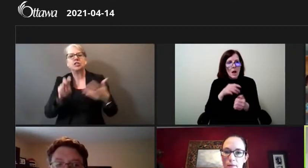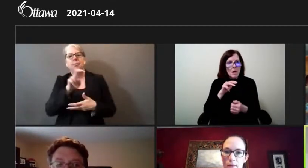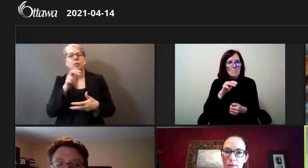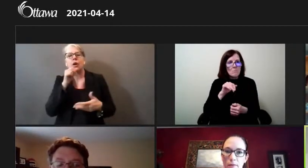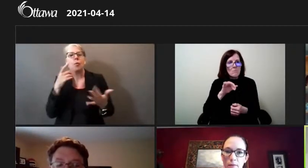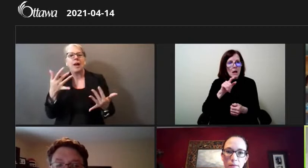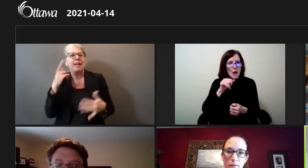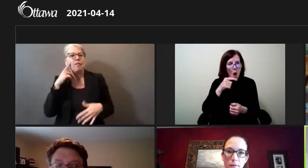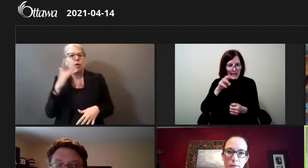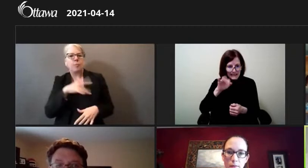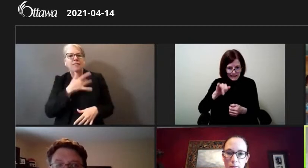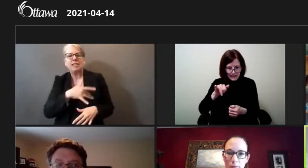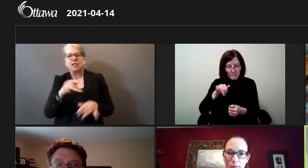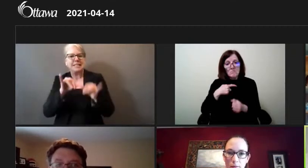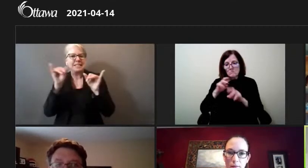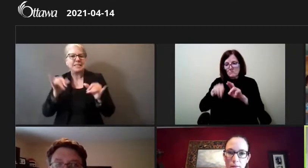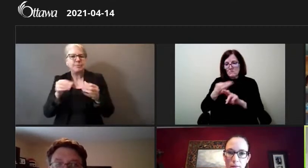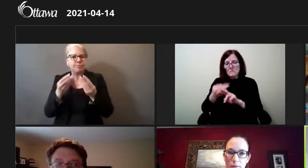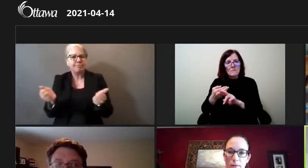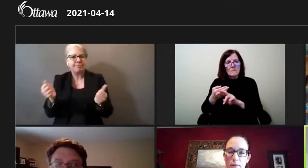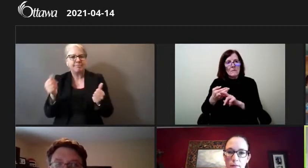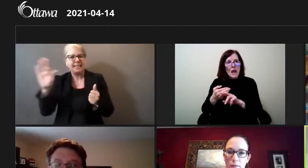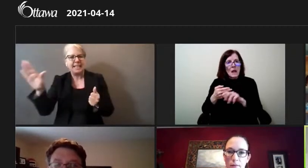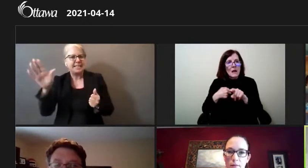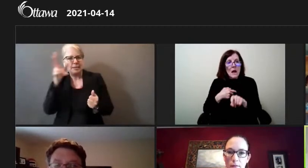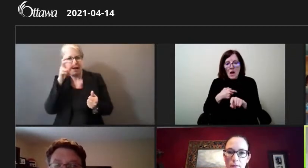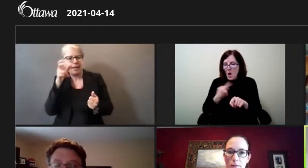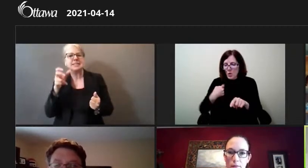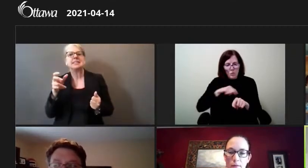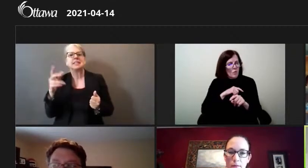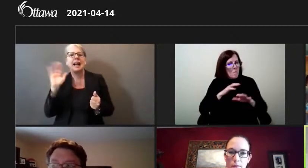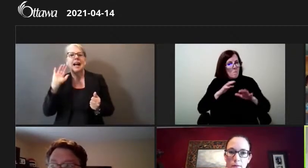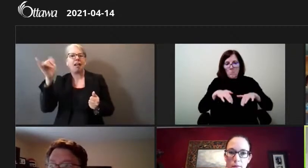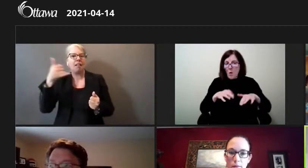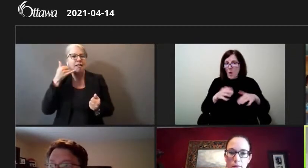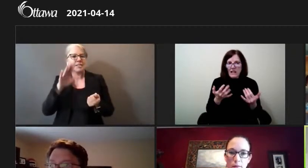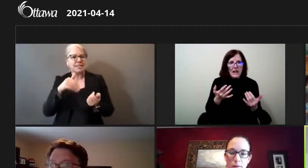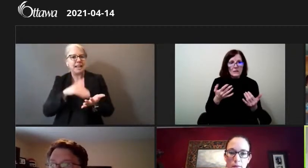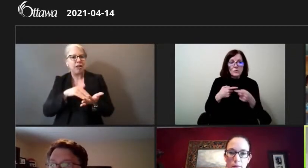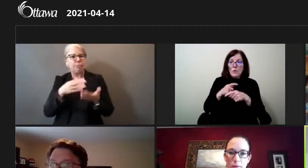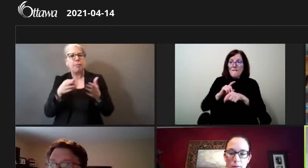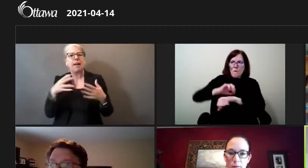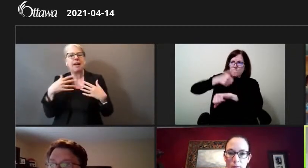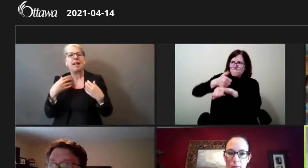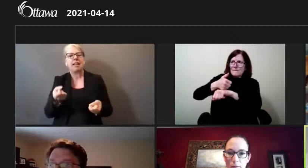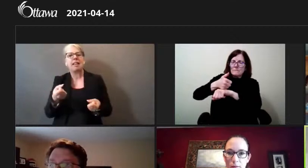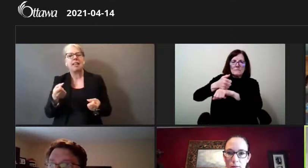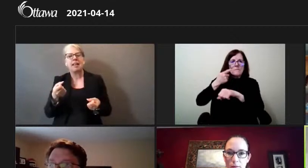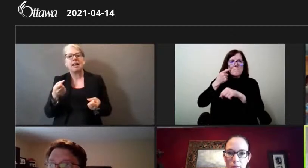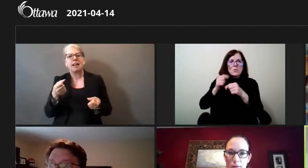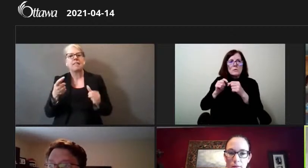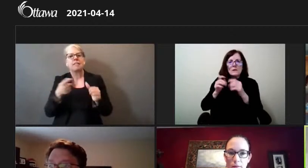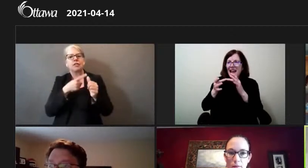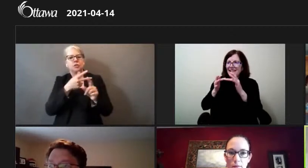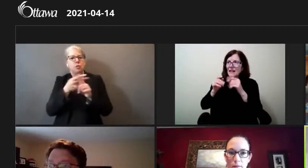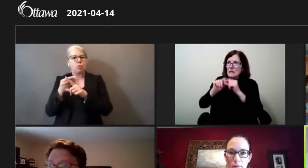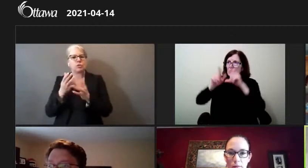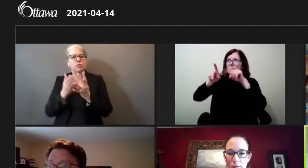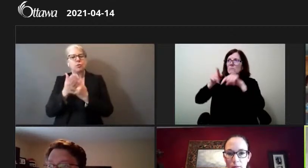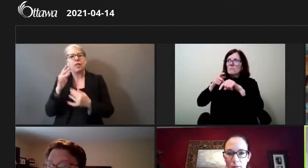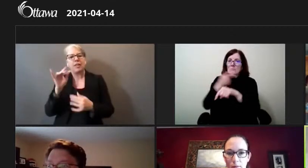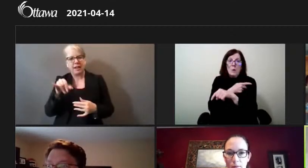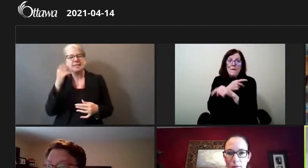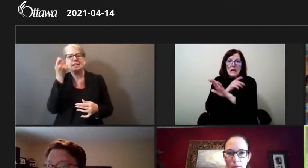the provincial system to get work out its bugs. And our call-taking center of public health received, so that she got their first dose through that. They